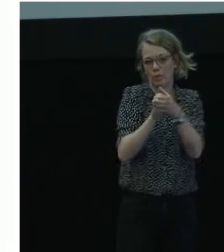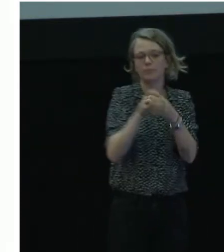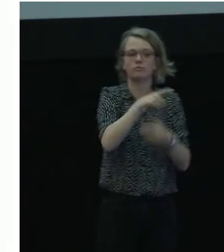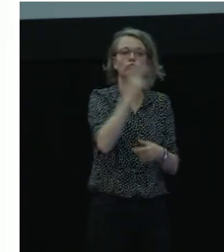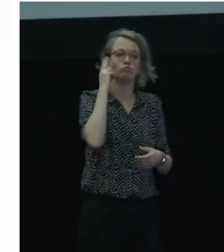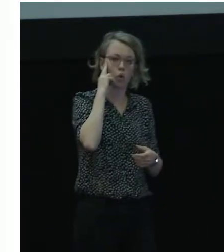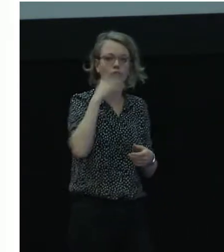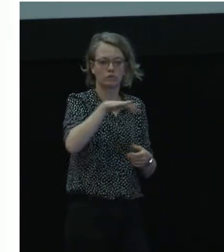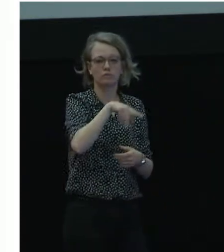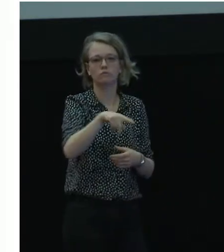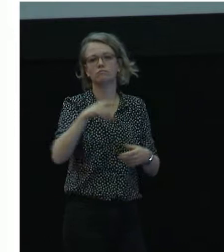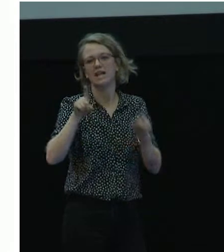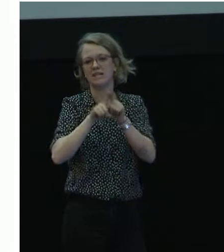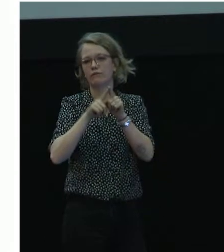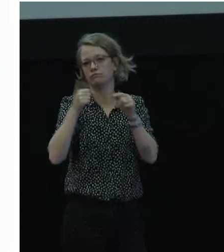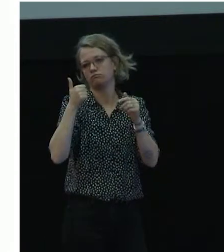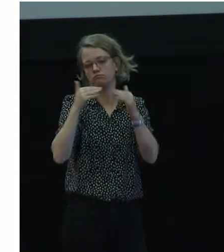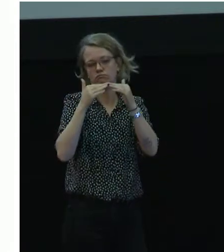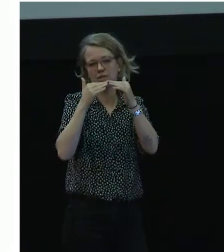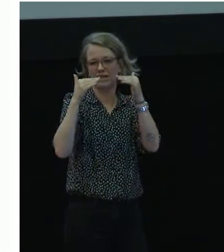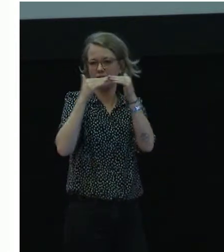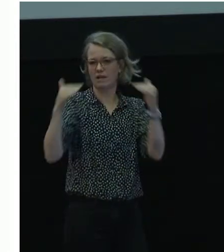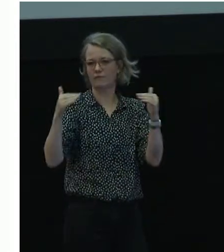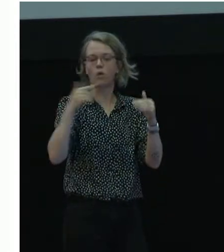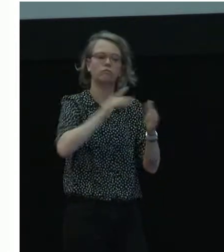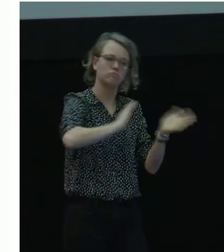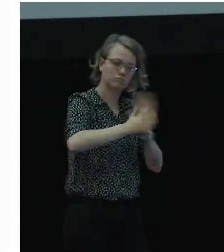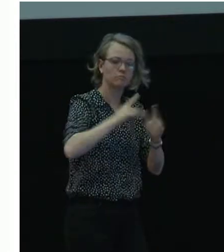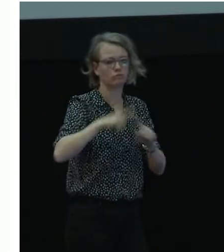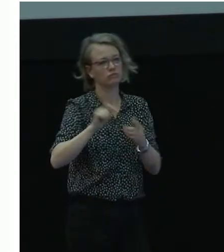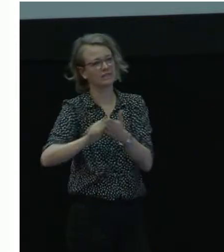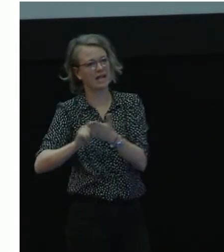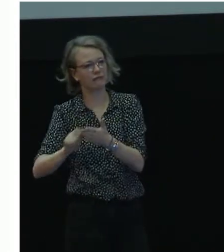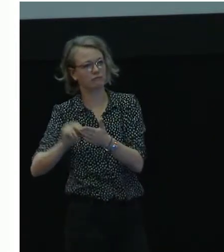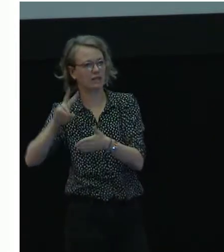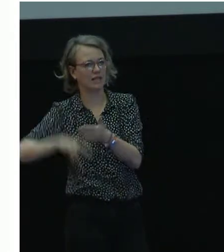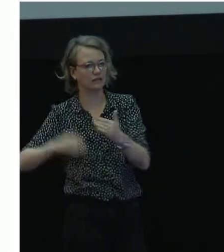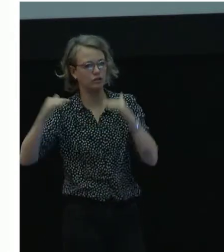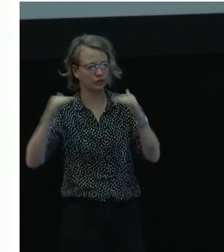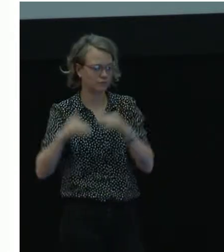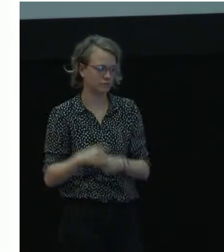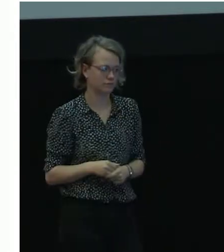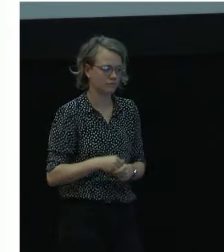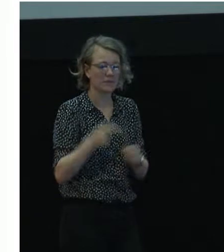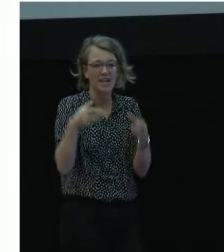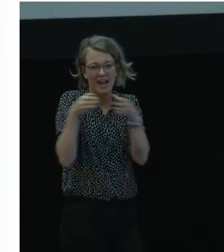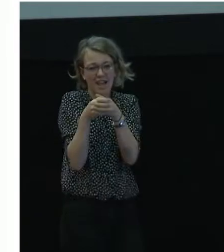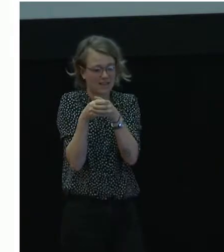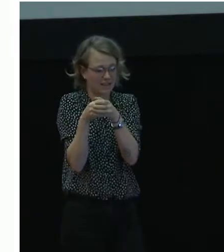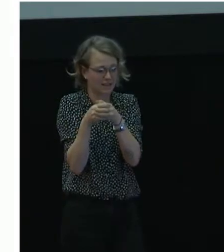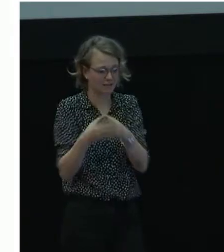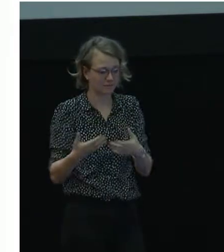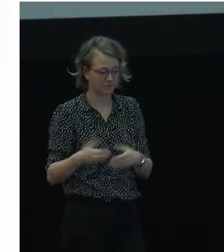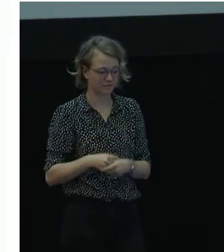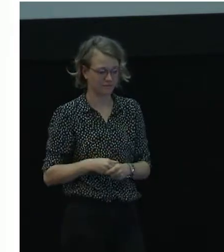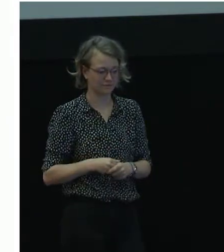bilingual group. And those are the deaf people that have the sign language, or have acquired the sign language and the